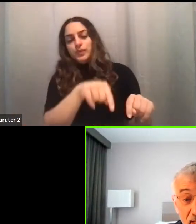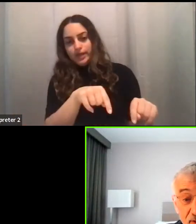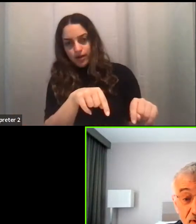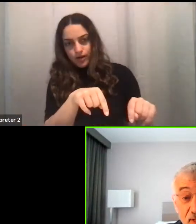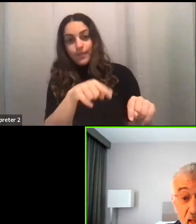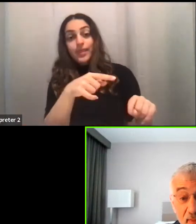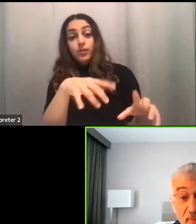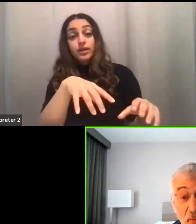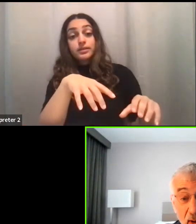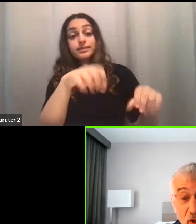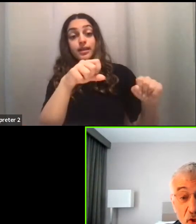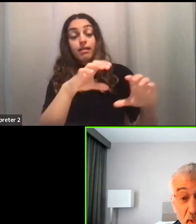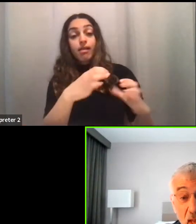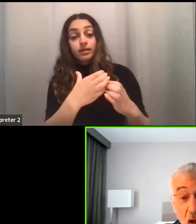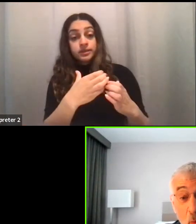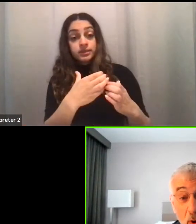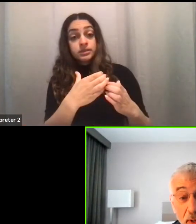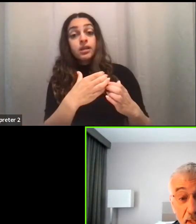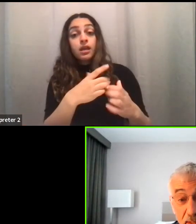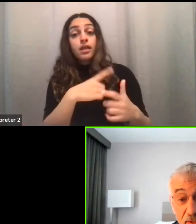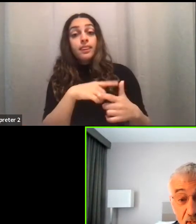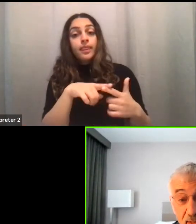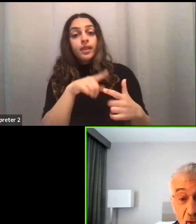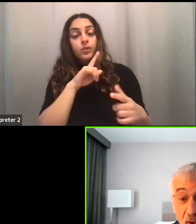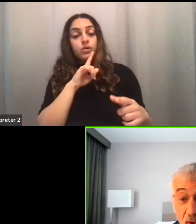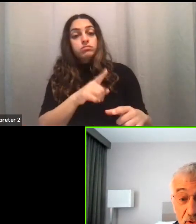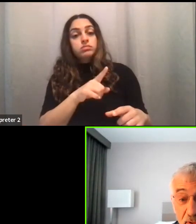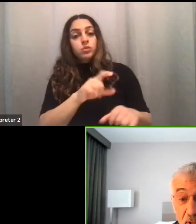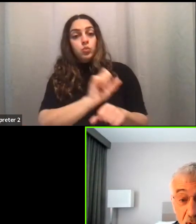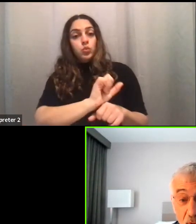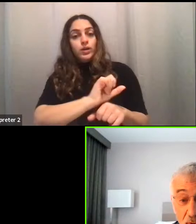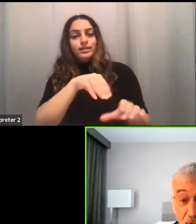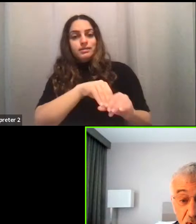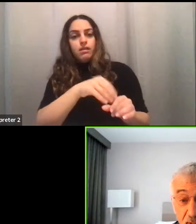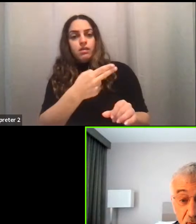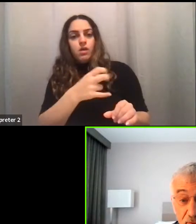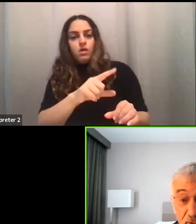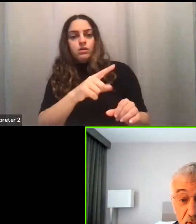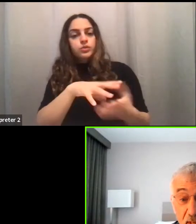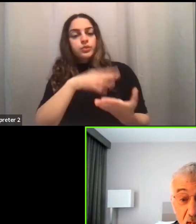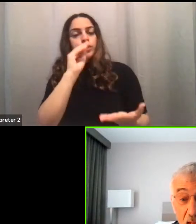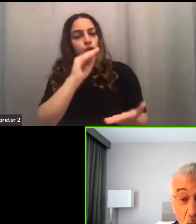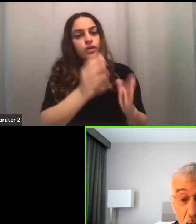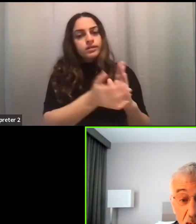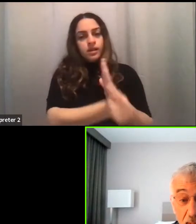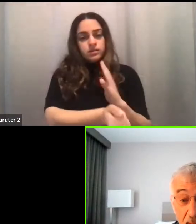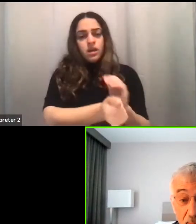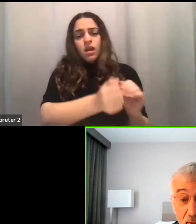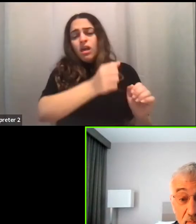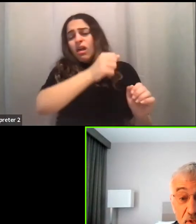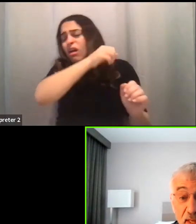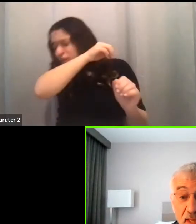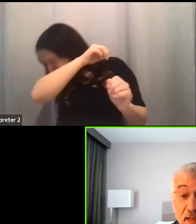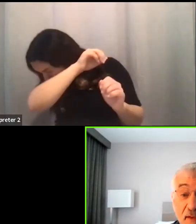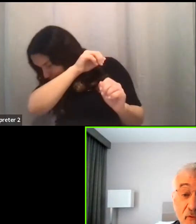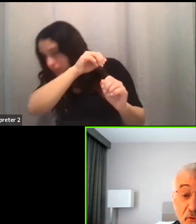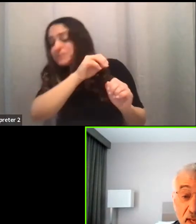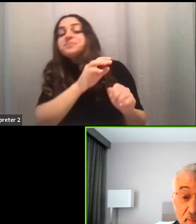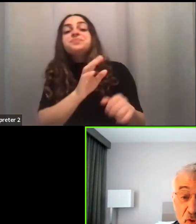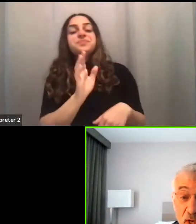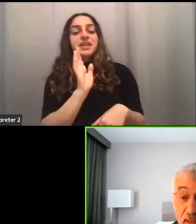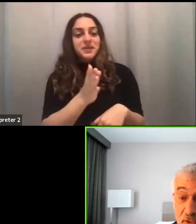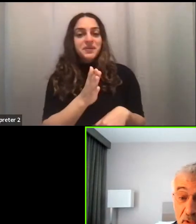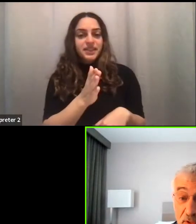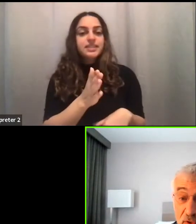taking classes and then they were actually working inside the hall to learn the skills that would enable them to get